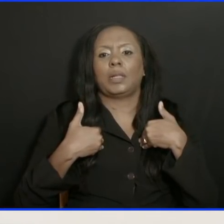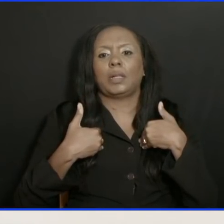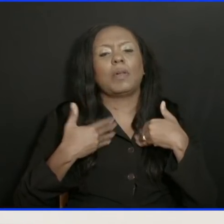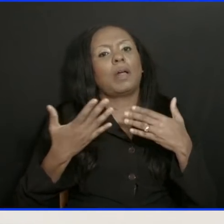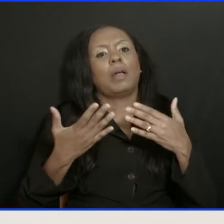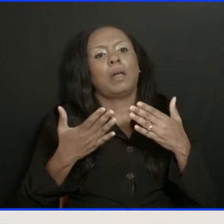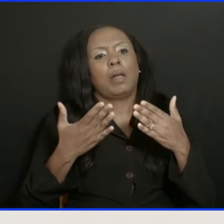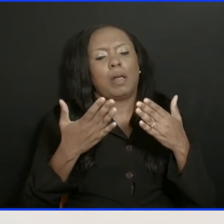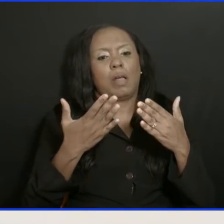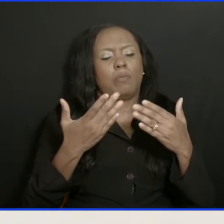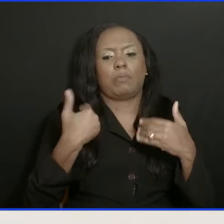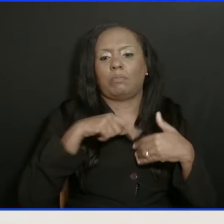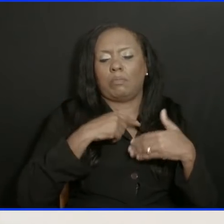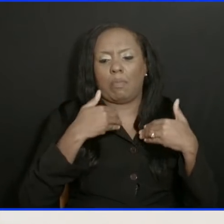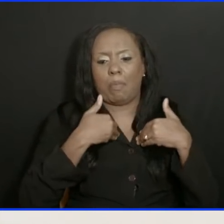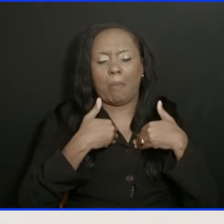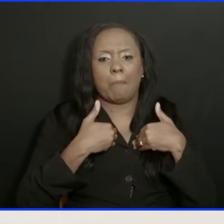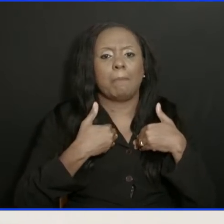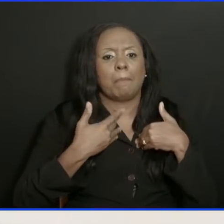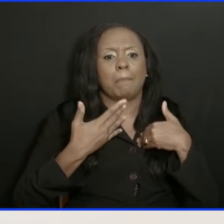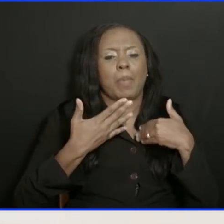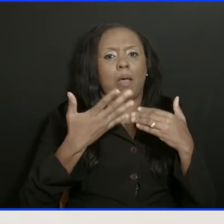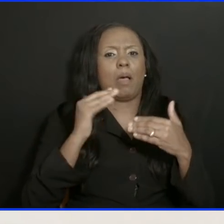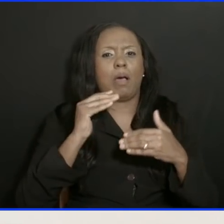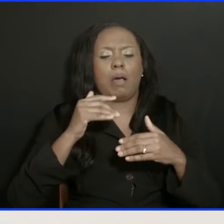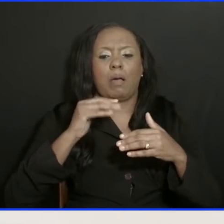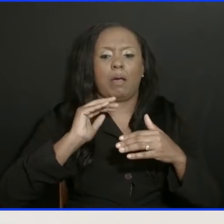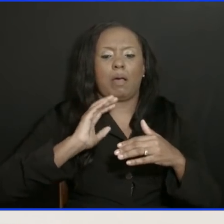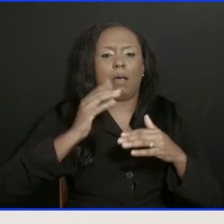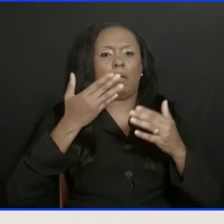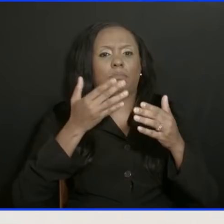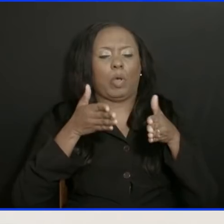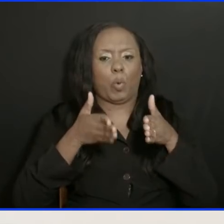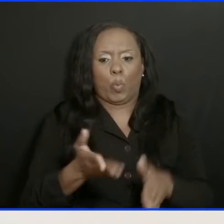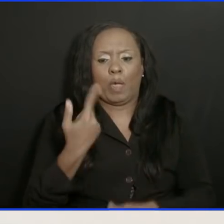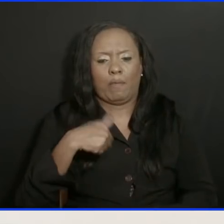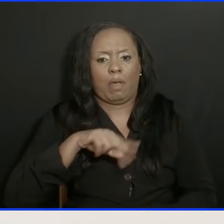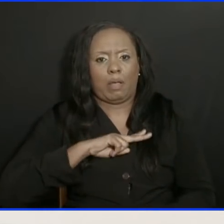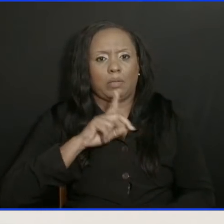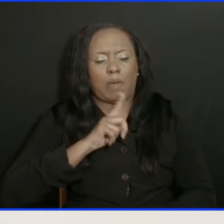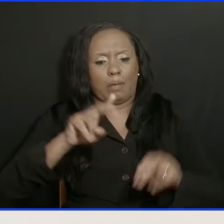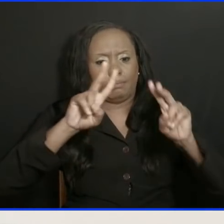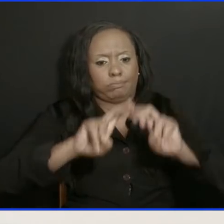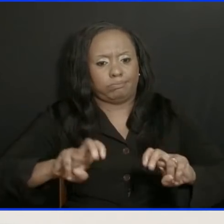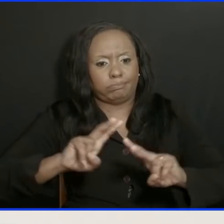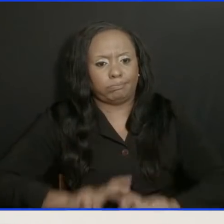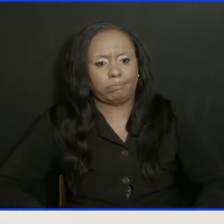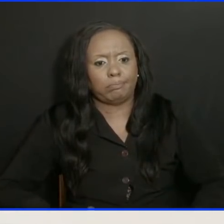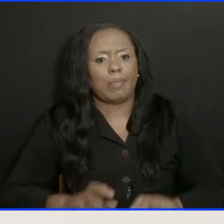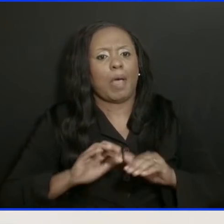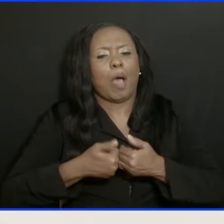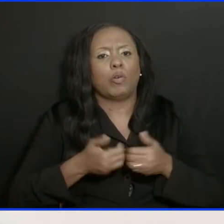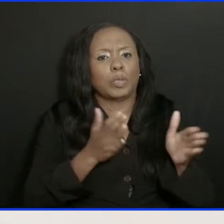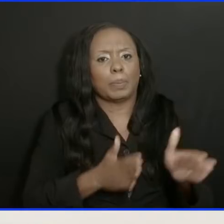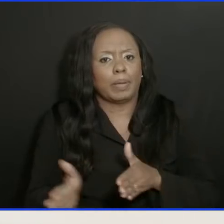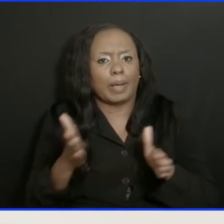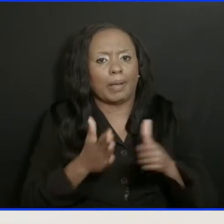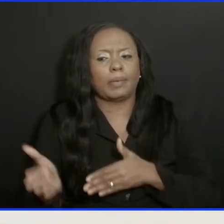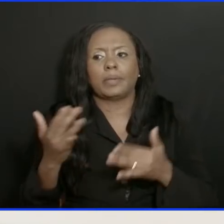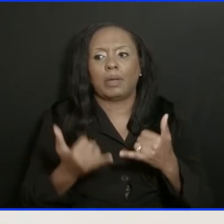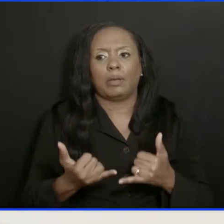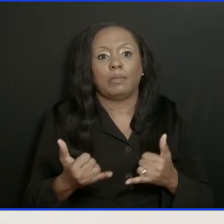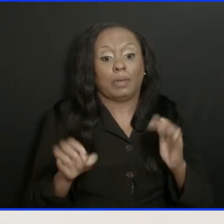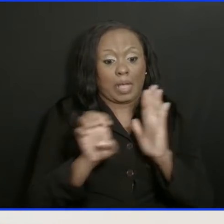will face. I use the analogy of a hurricane because many times we need to be